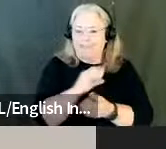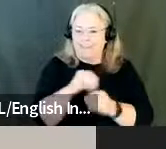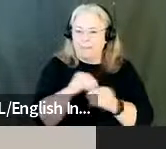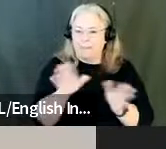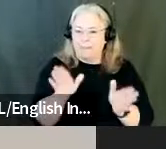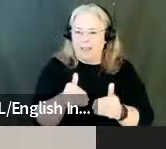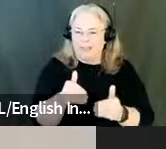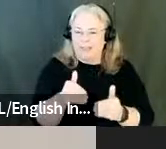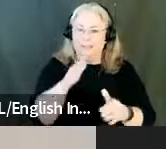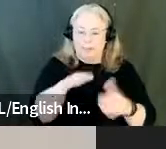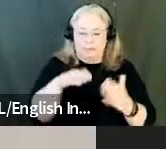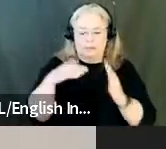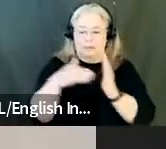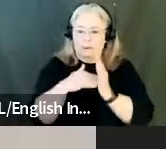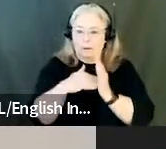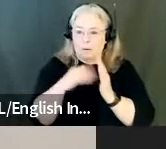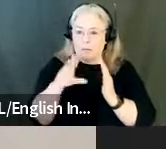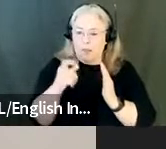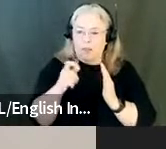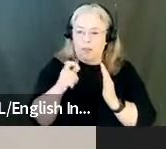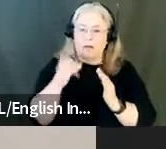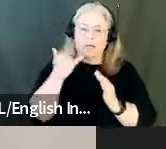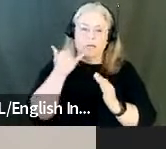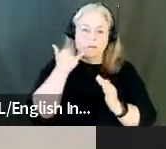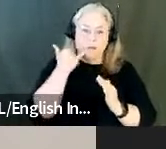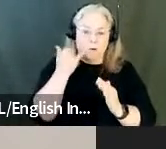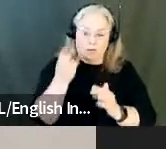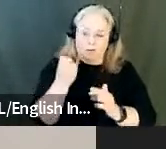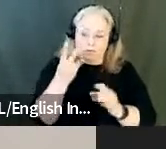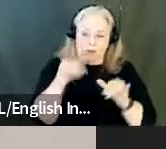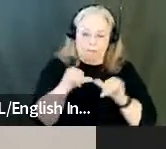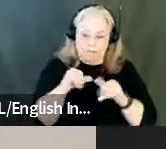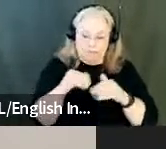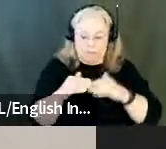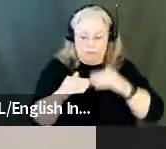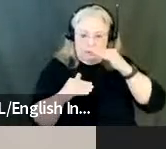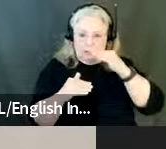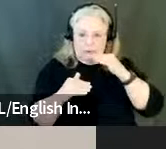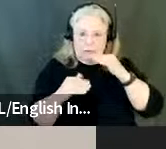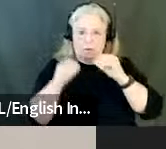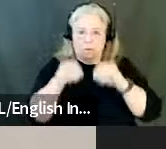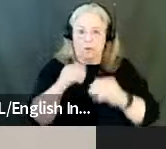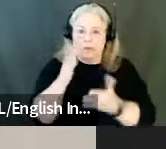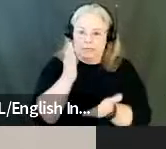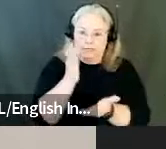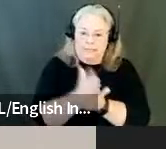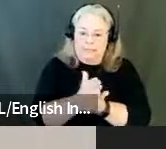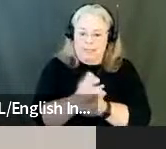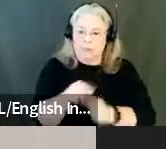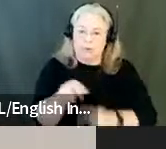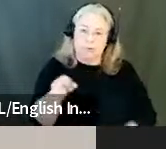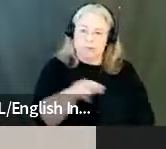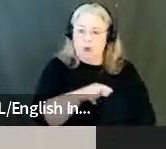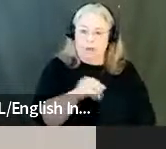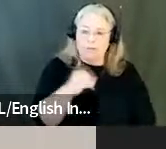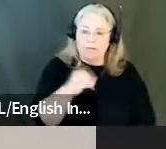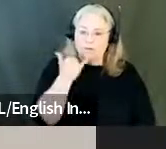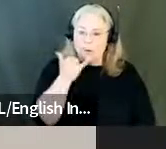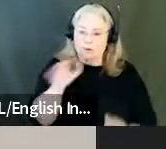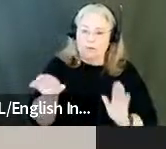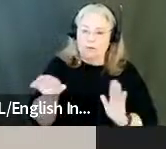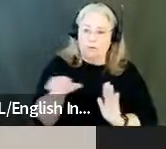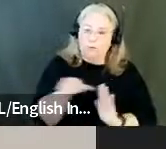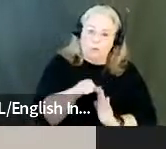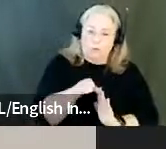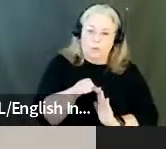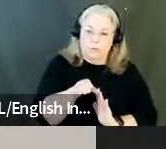So you slide the paper in the box. The phone is 12 inches away. I put a stopper to the right of the phone. So you slide it